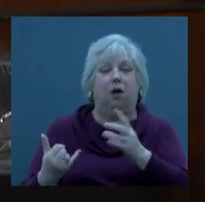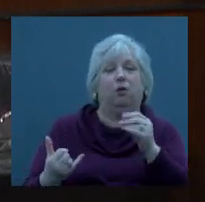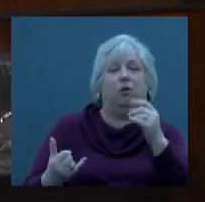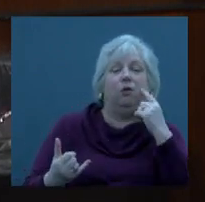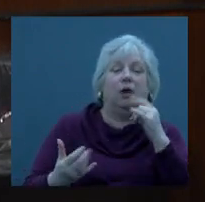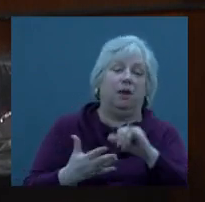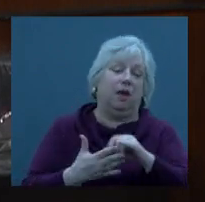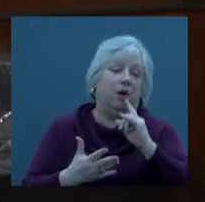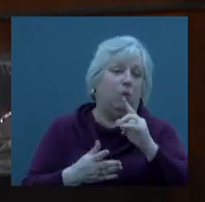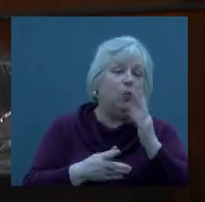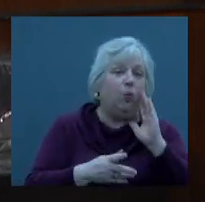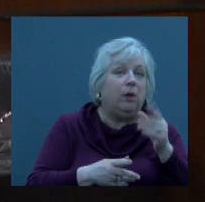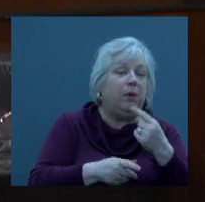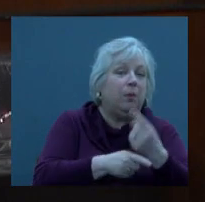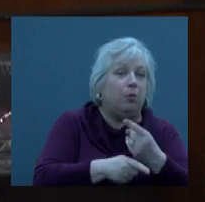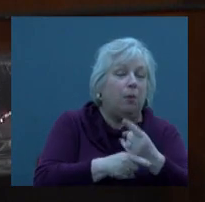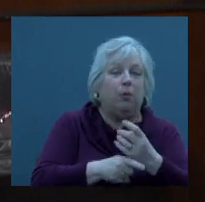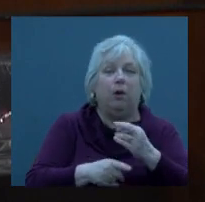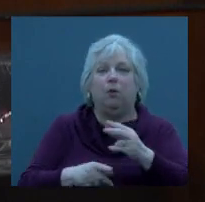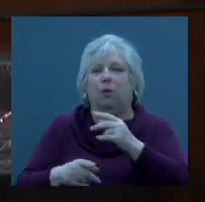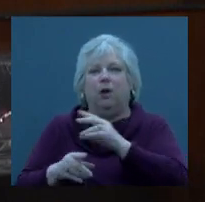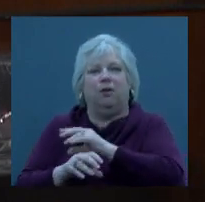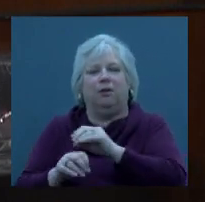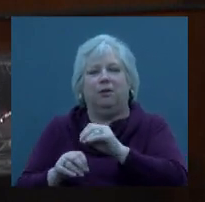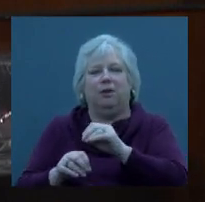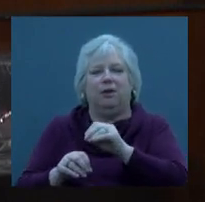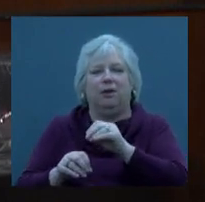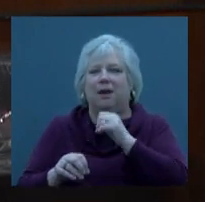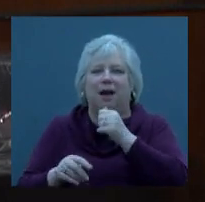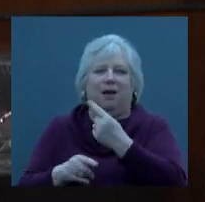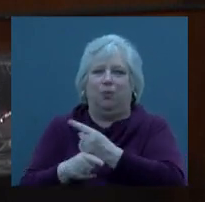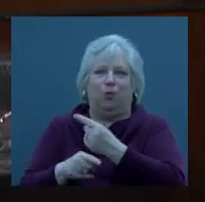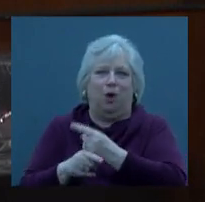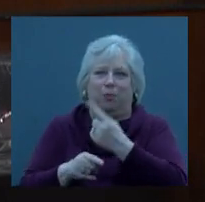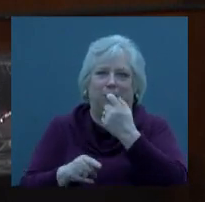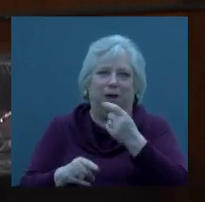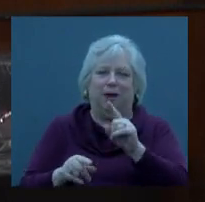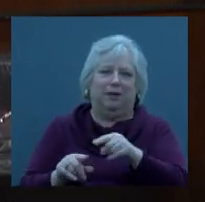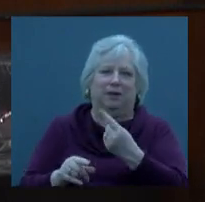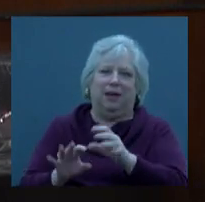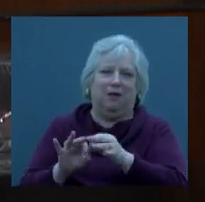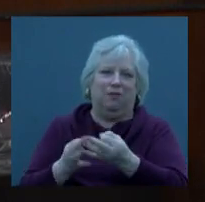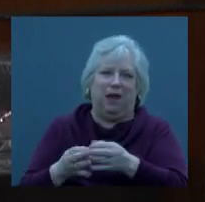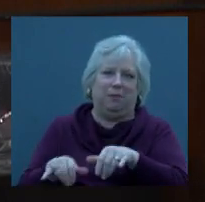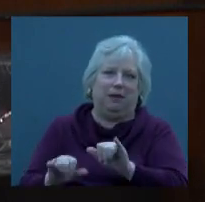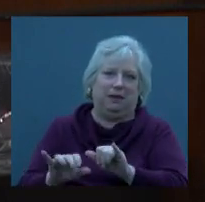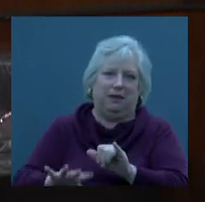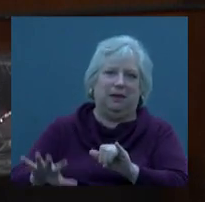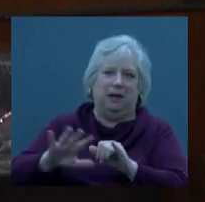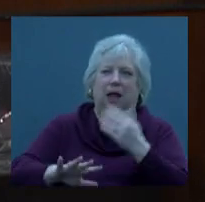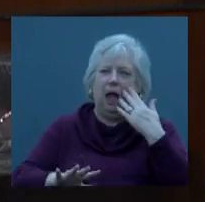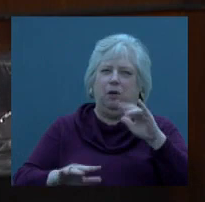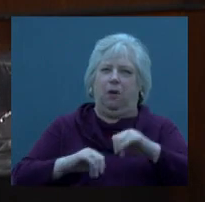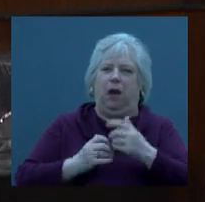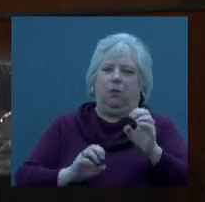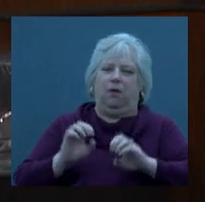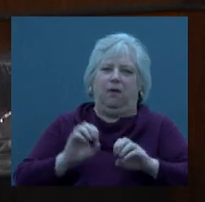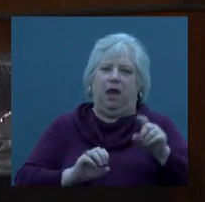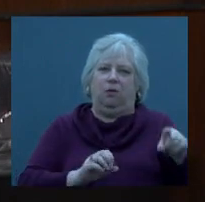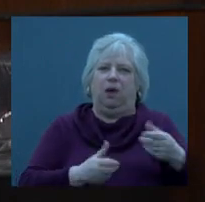would be appropriate, or the character is such that it is not appropriate because it's single-family home? I don't know how to evaluate it.